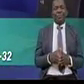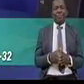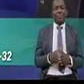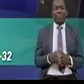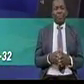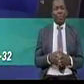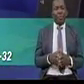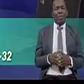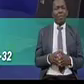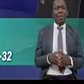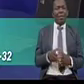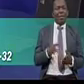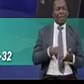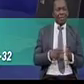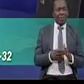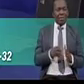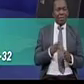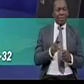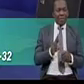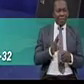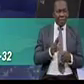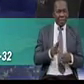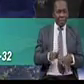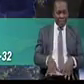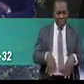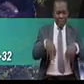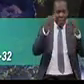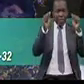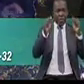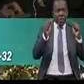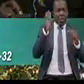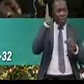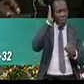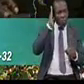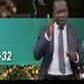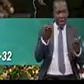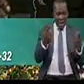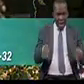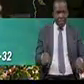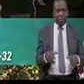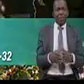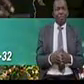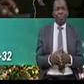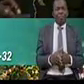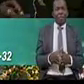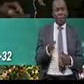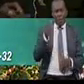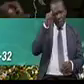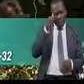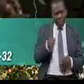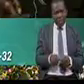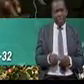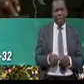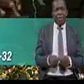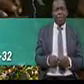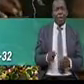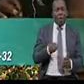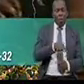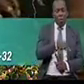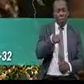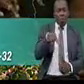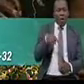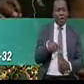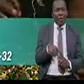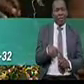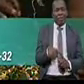is going to happen. Amen. But remember, when he comes,